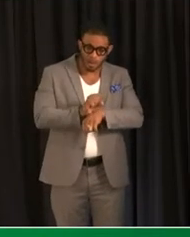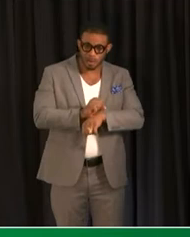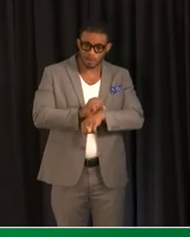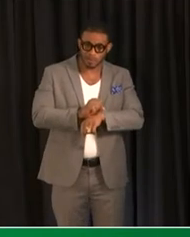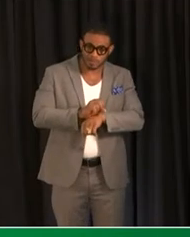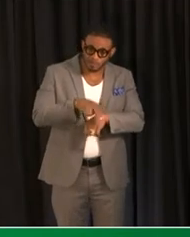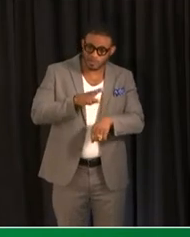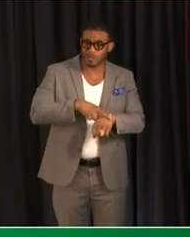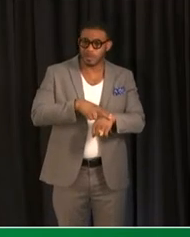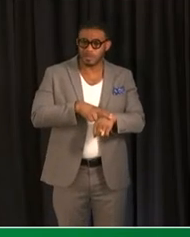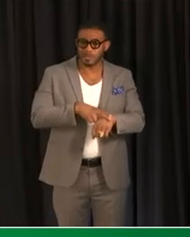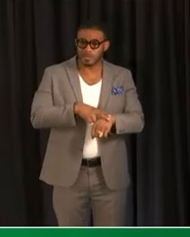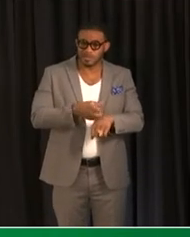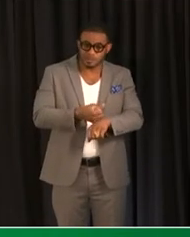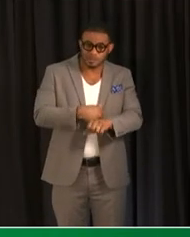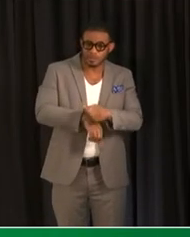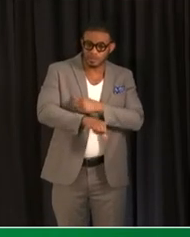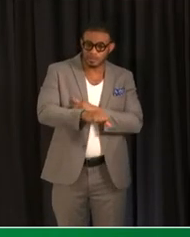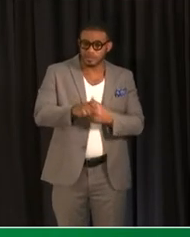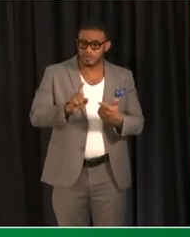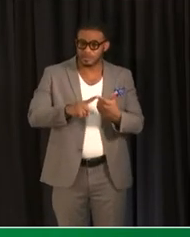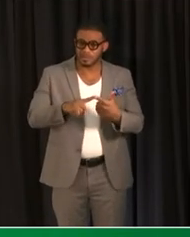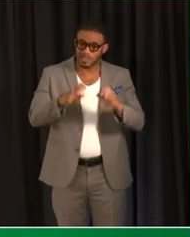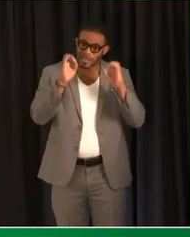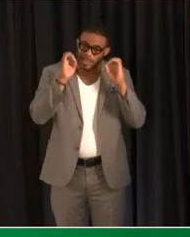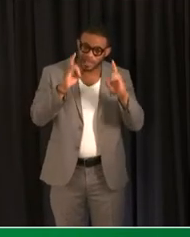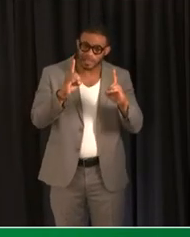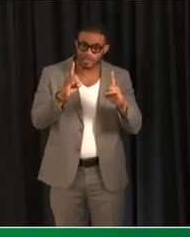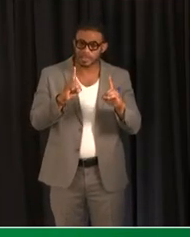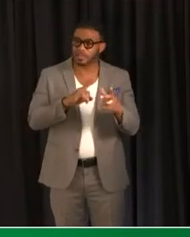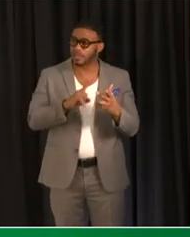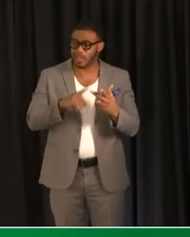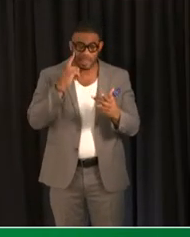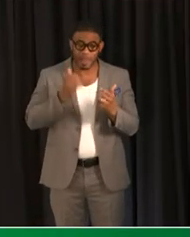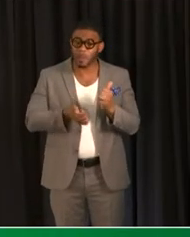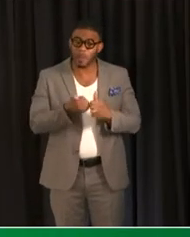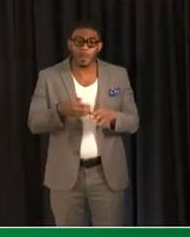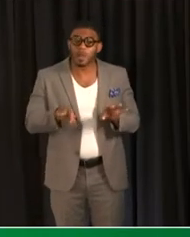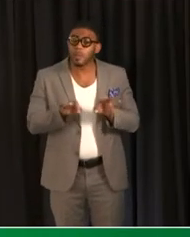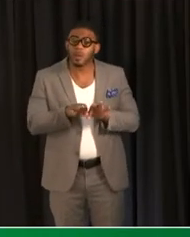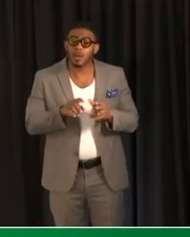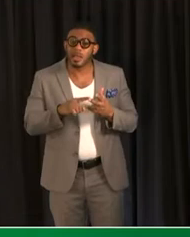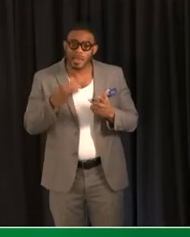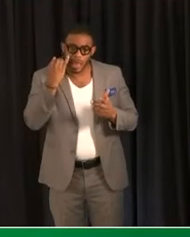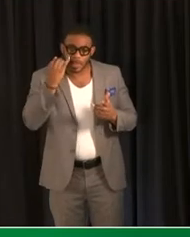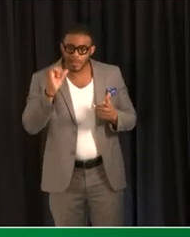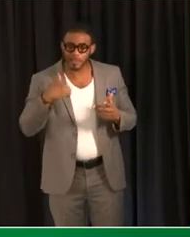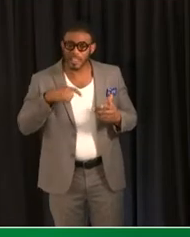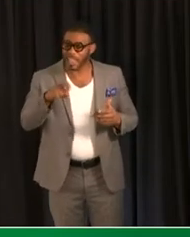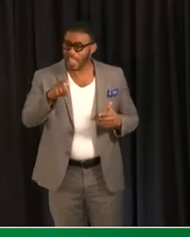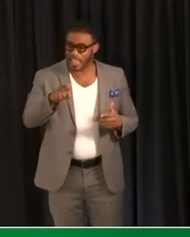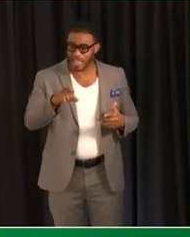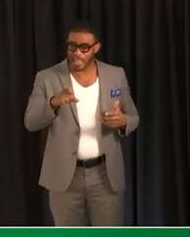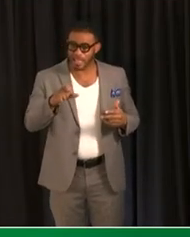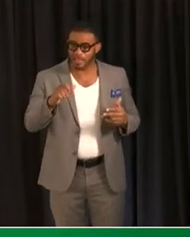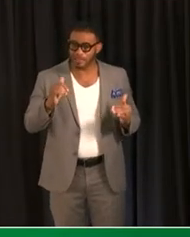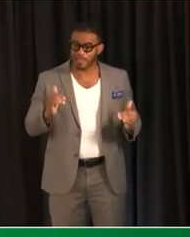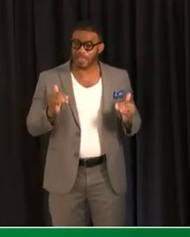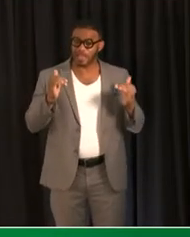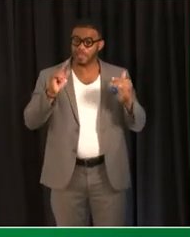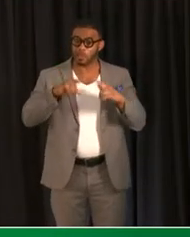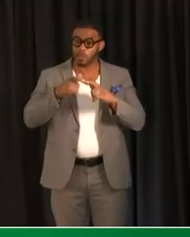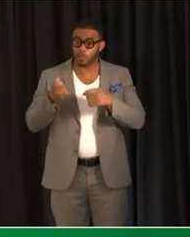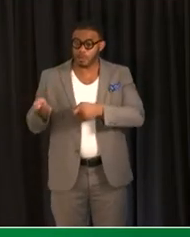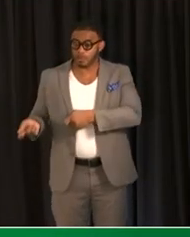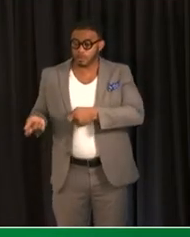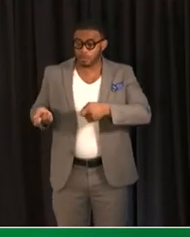of hard work, of education, and I think most importantly, the idea that we have to lift as